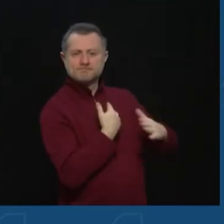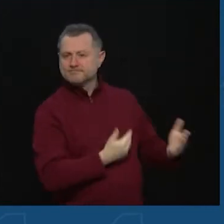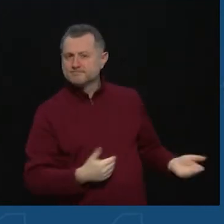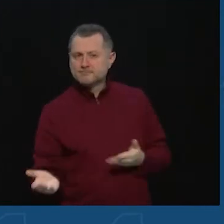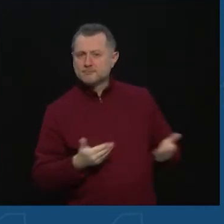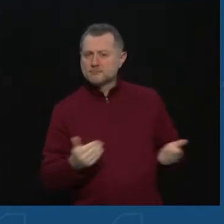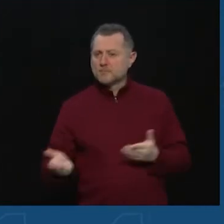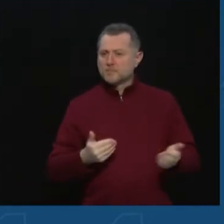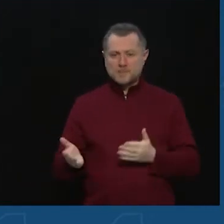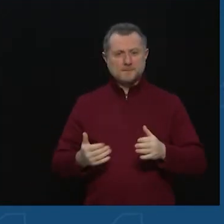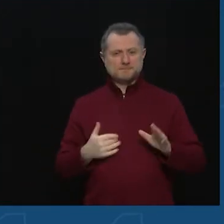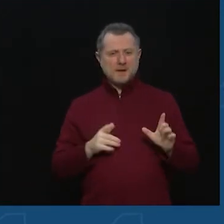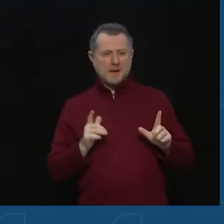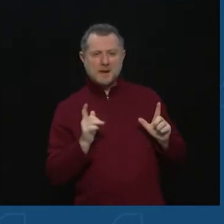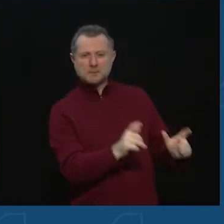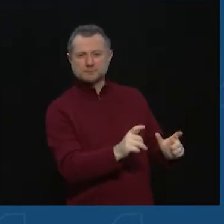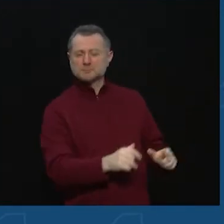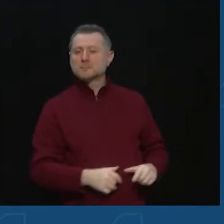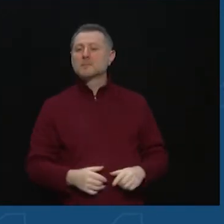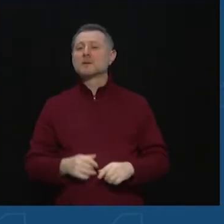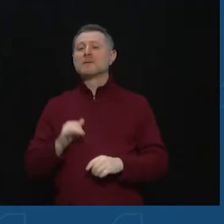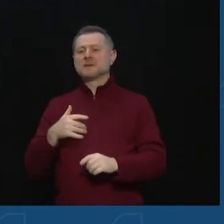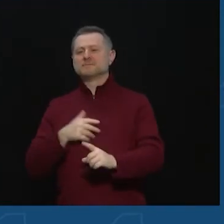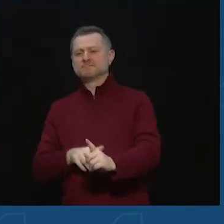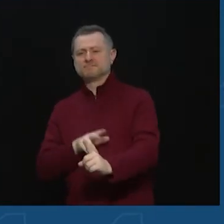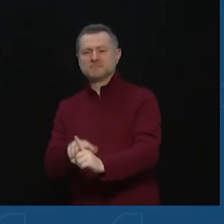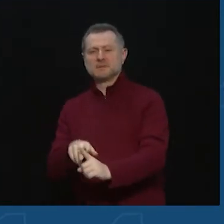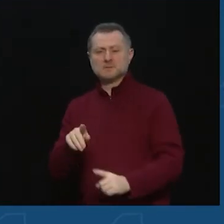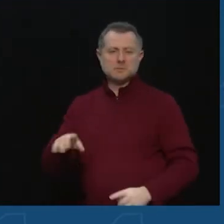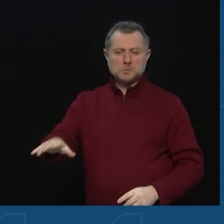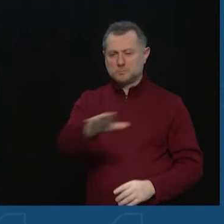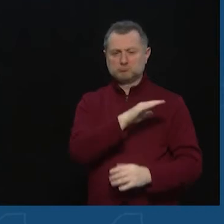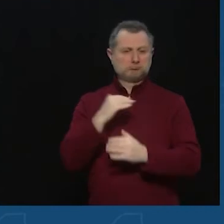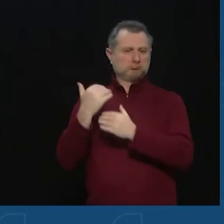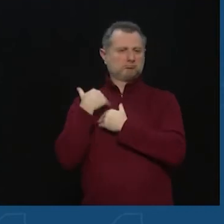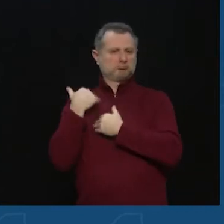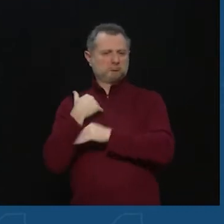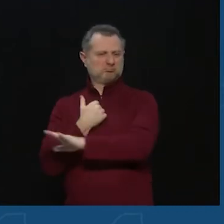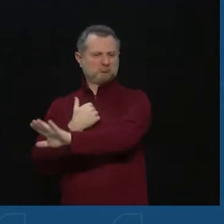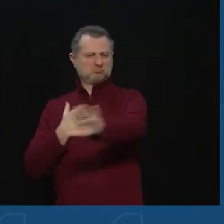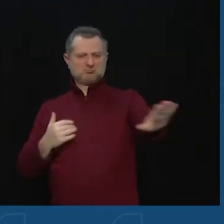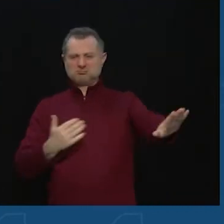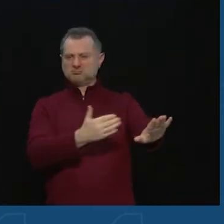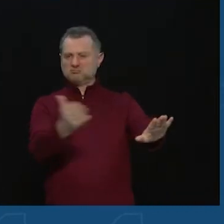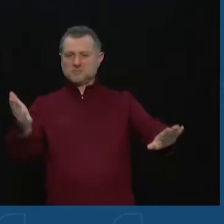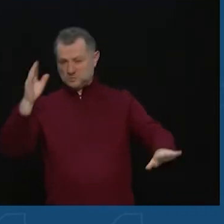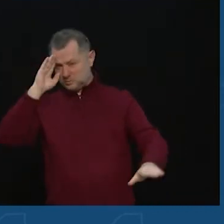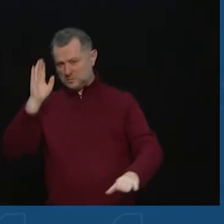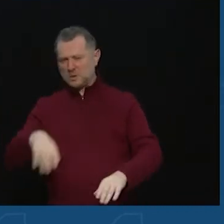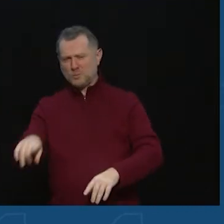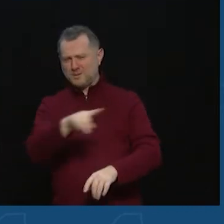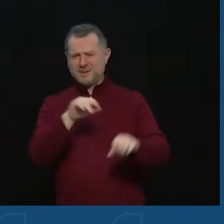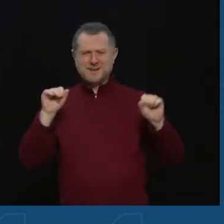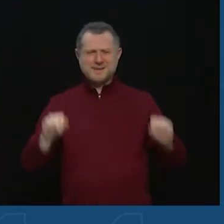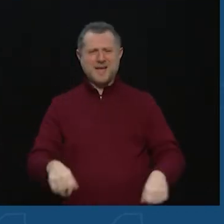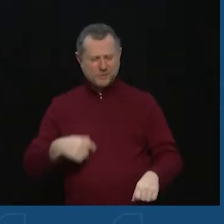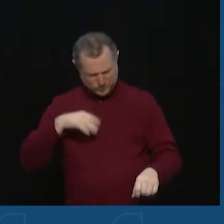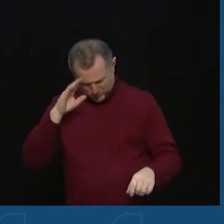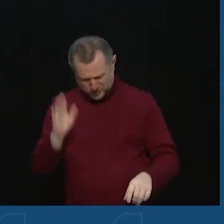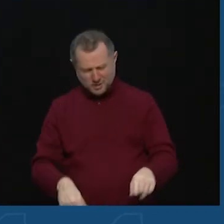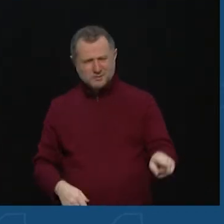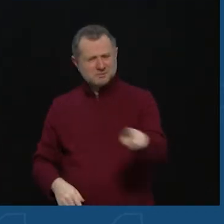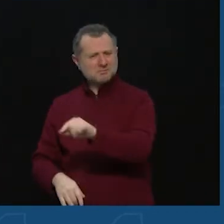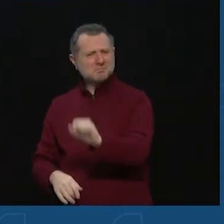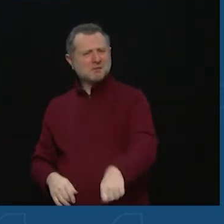I'm putting all this on you. But I know you're up for it. I know you are. Because I've had a